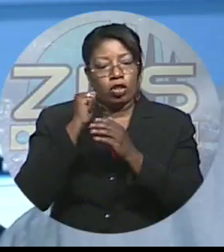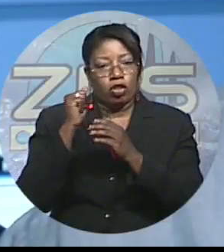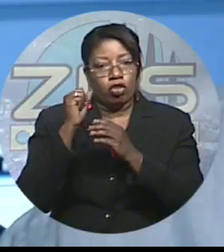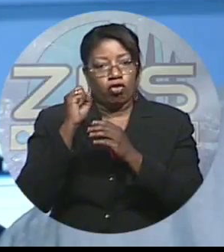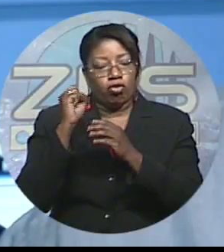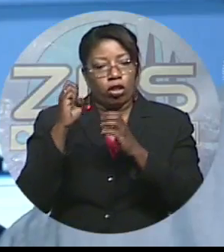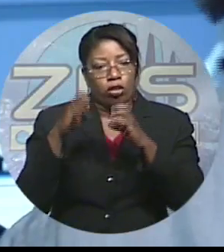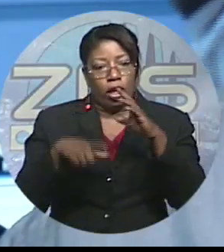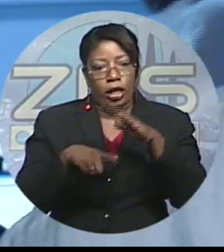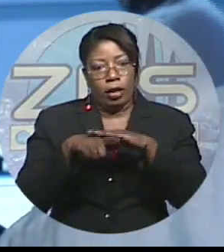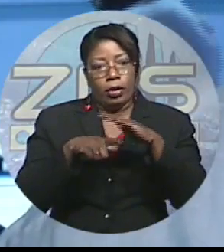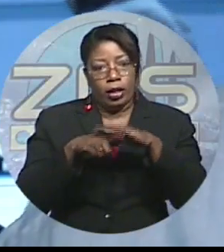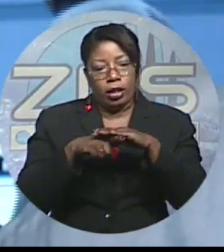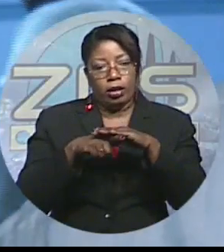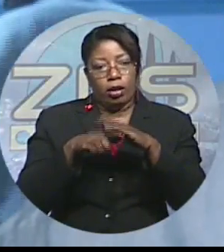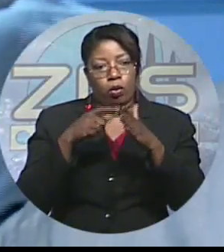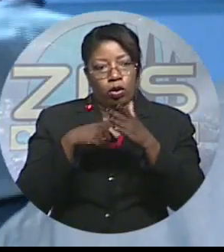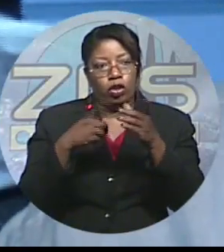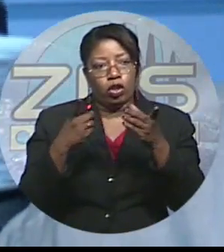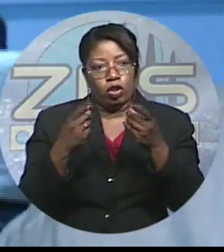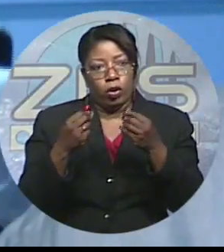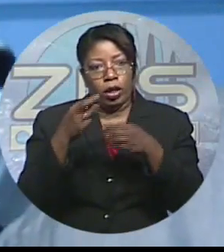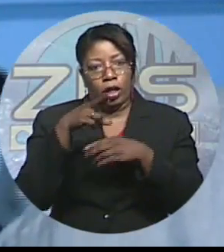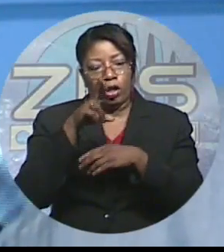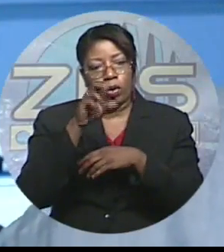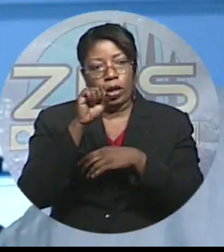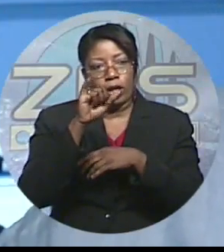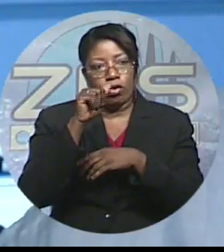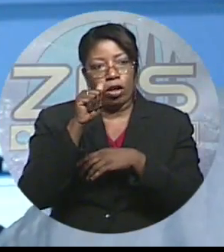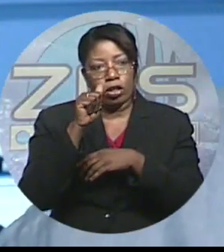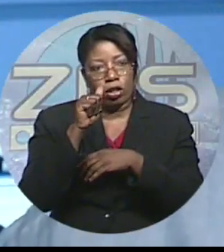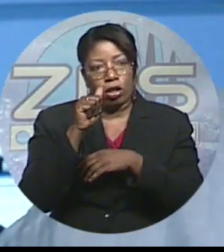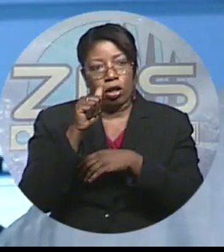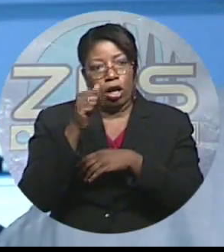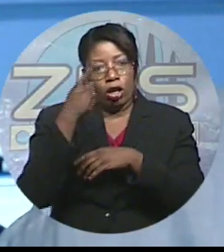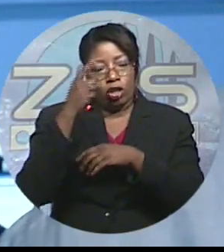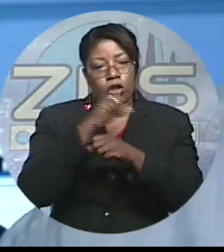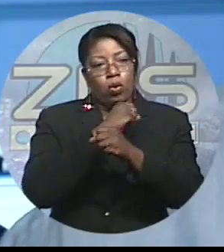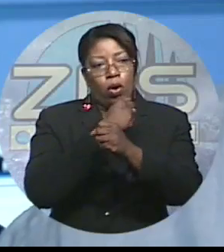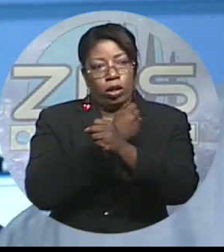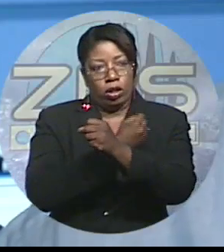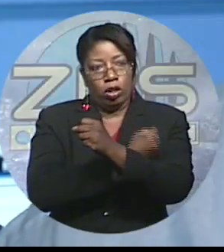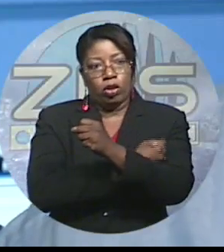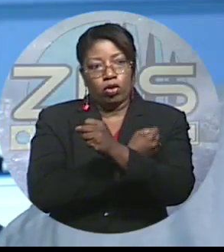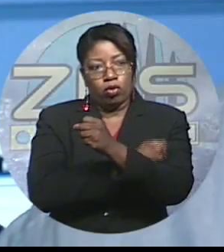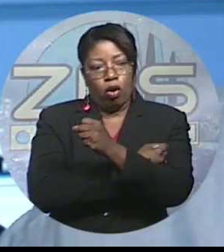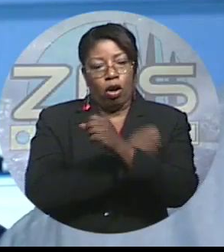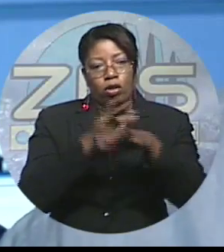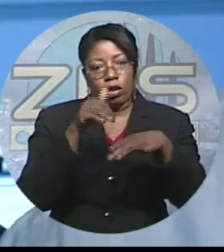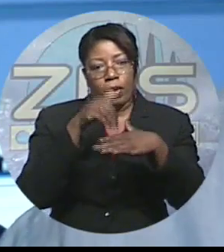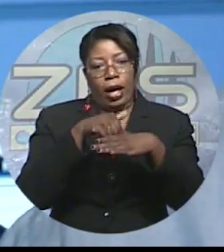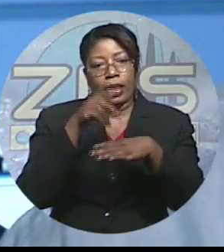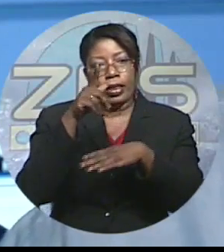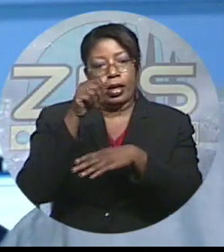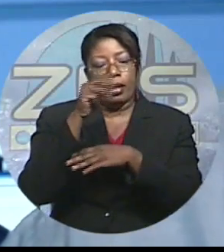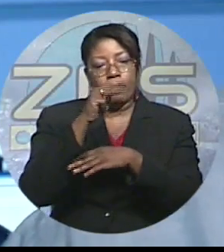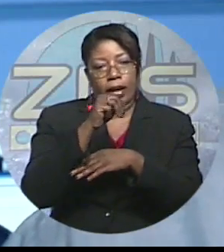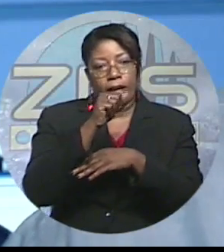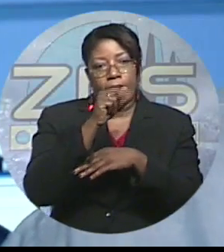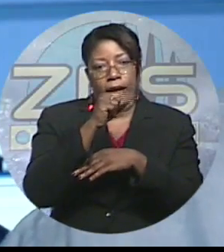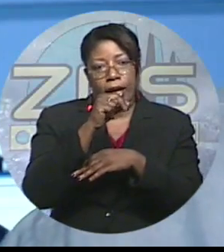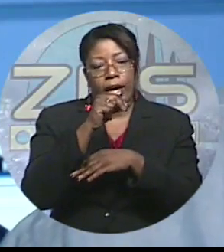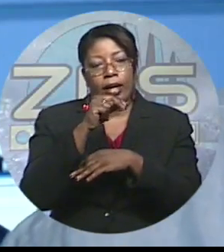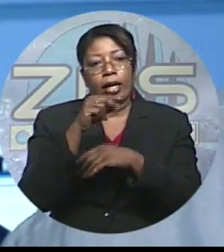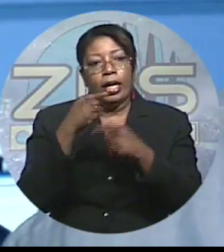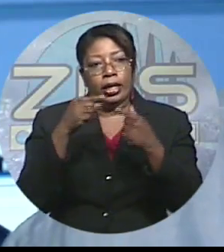her performances in Russia primarily because she wants to have a really strong impression at the Pan Am Games. Of course, Joanna